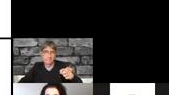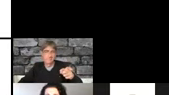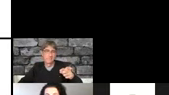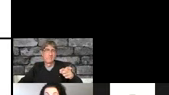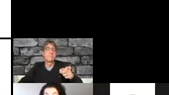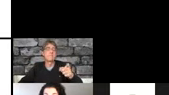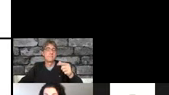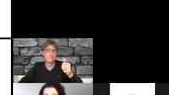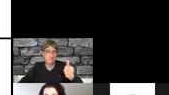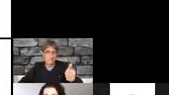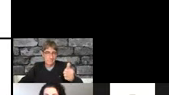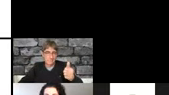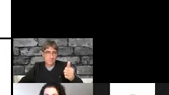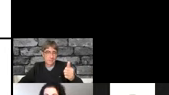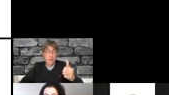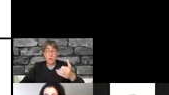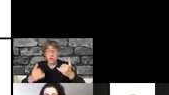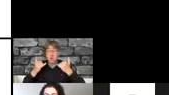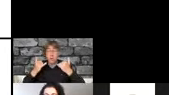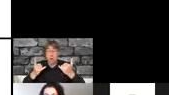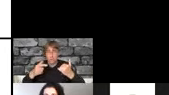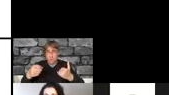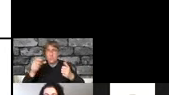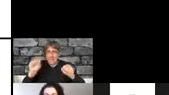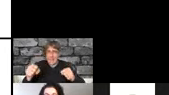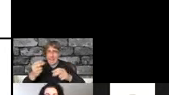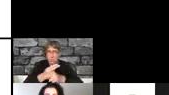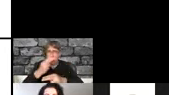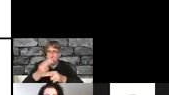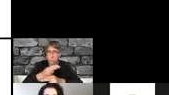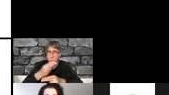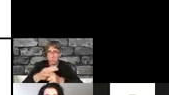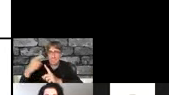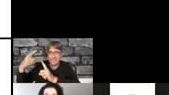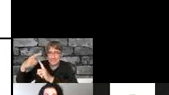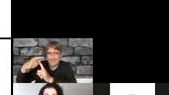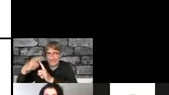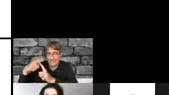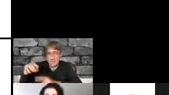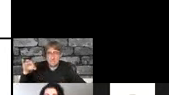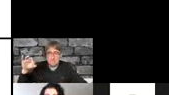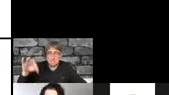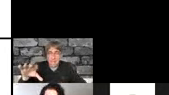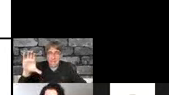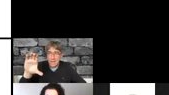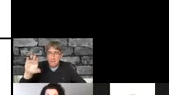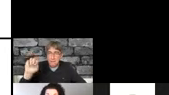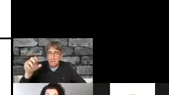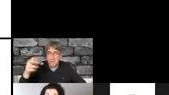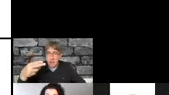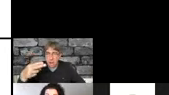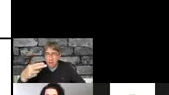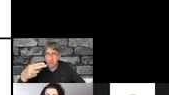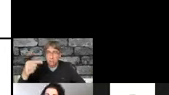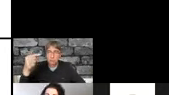So currently, you can ride the MBTA and pay in cash on board our